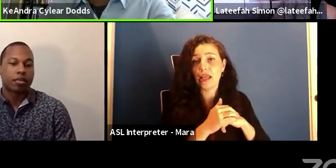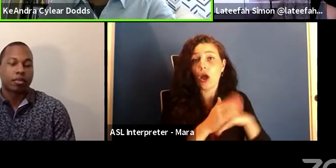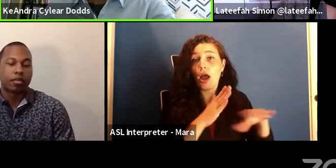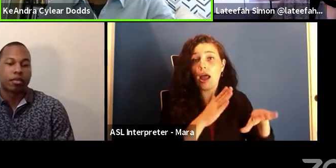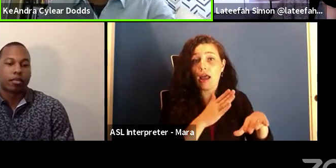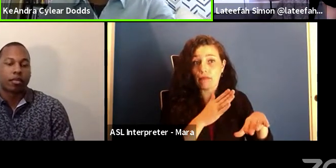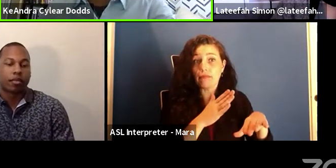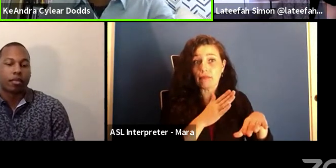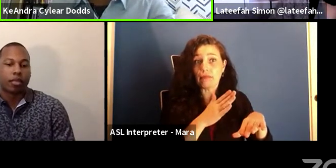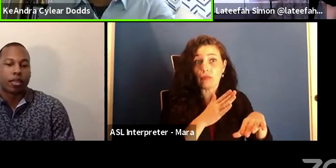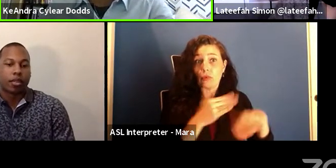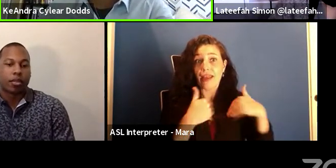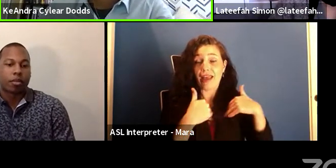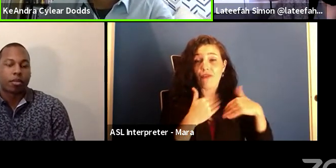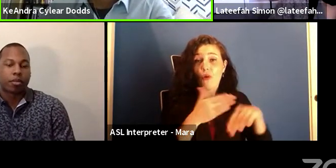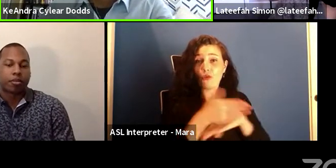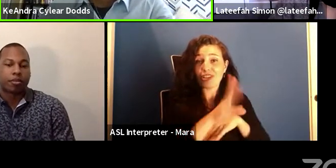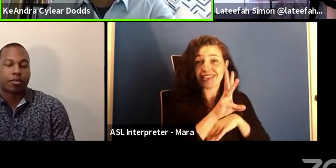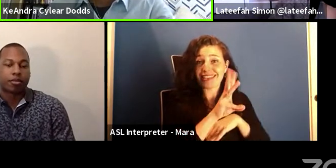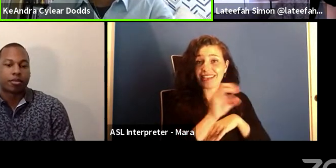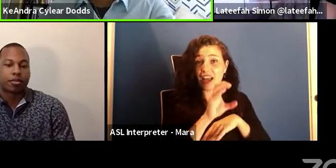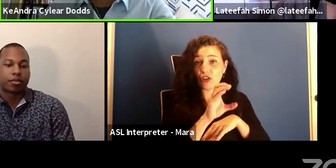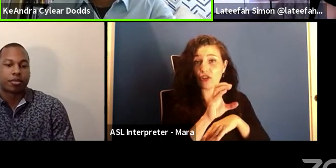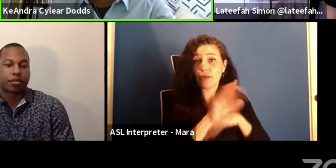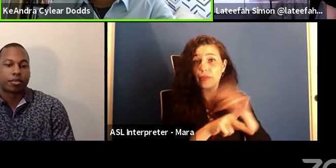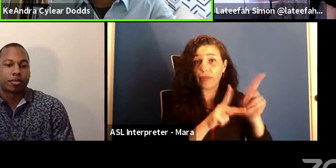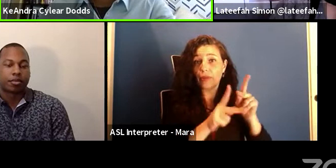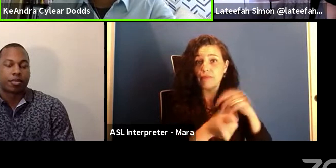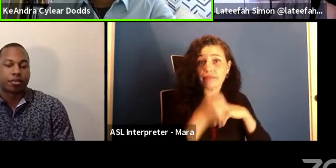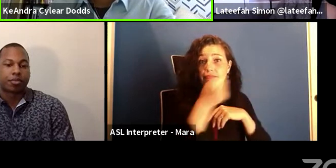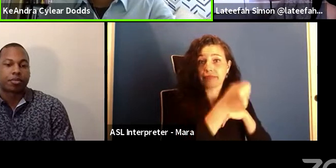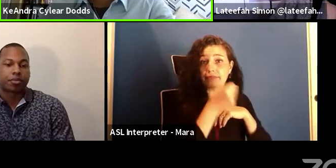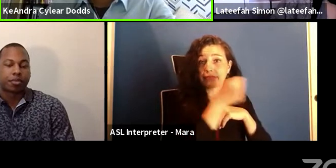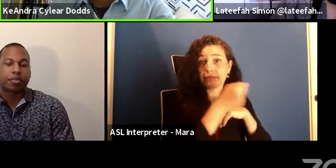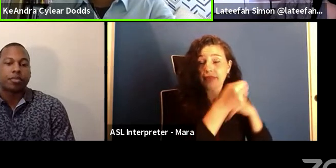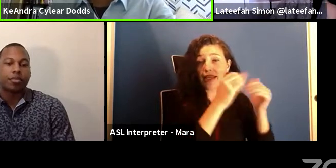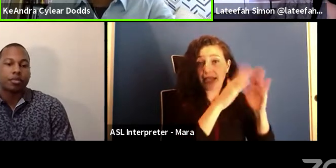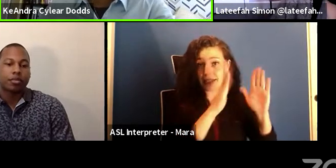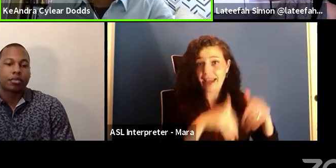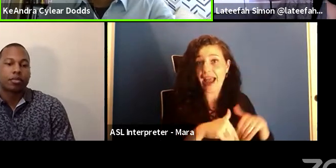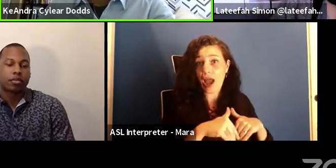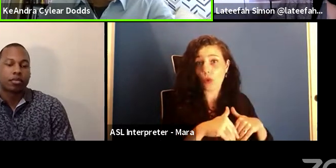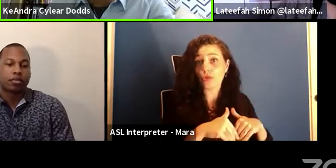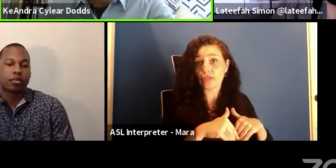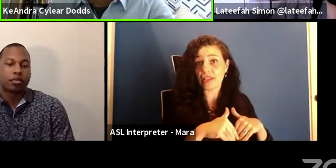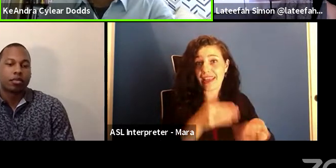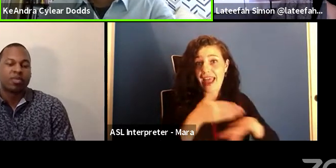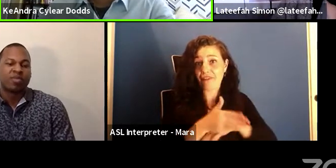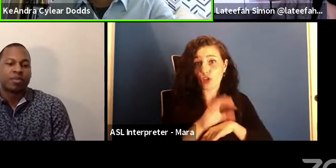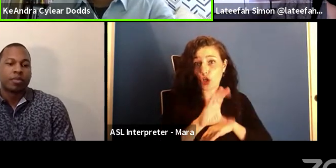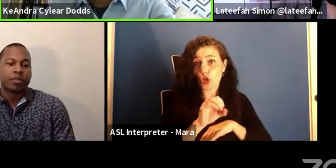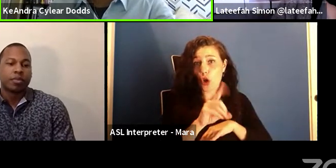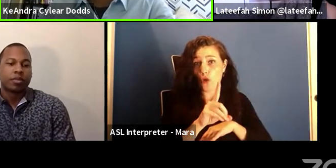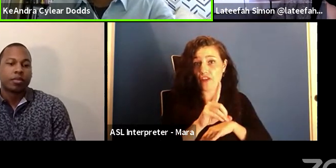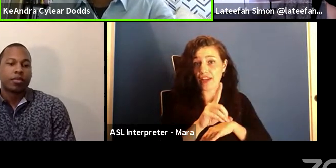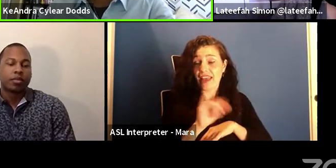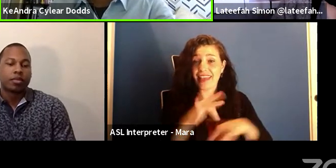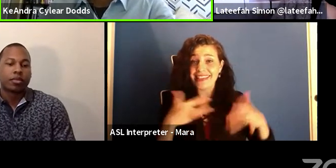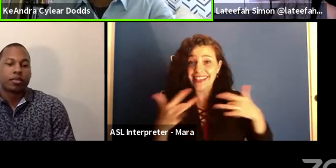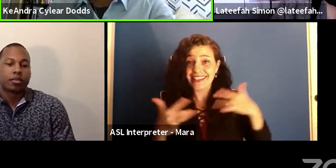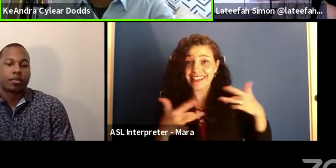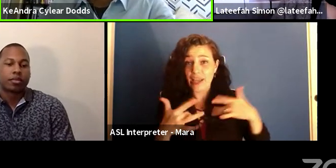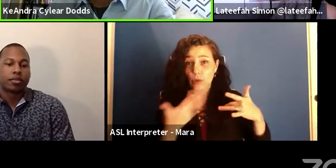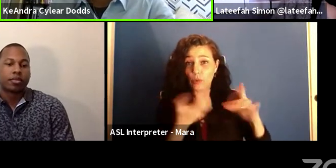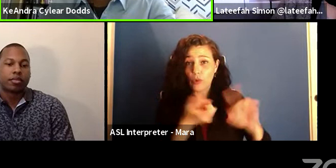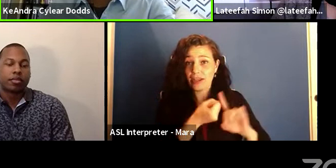people into housing that were on our system. So that's a really exciting model that we want to expand and build upon, because there's much more to